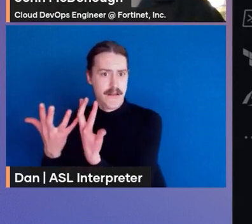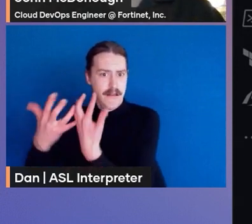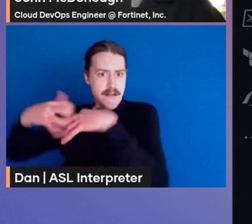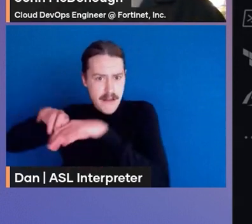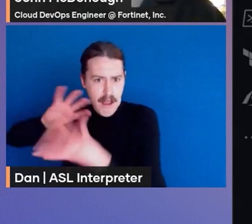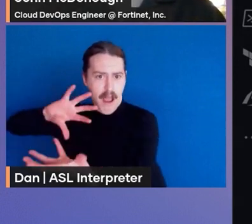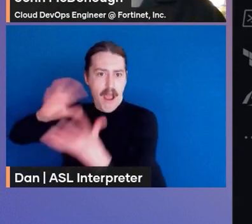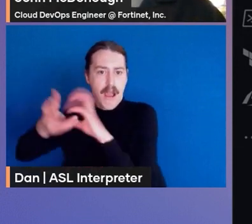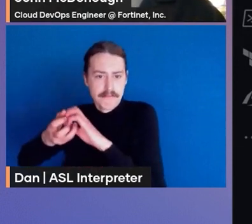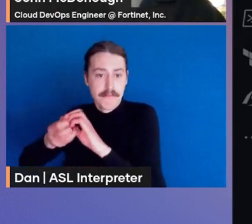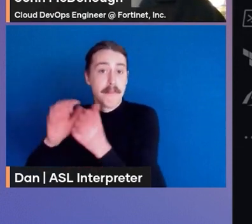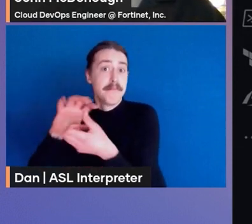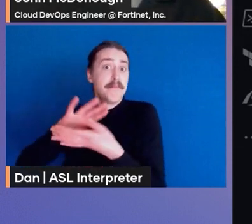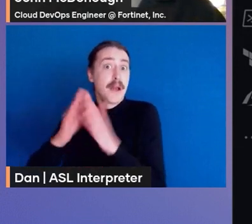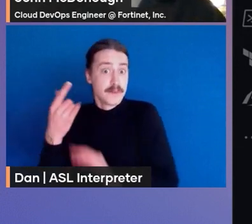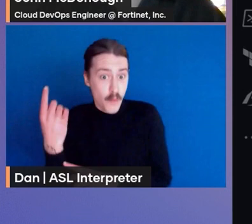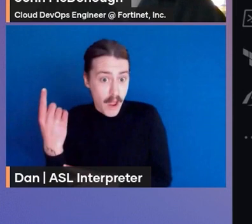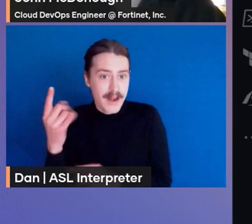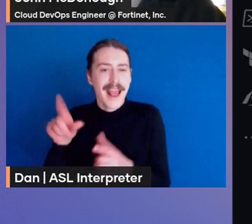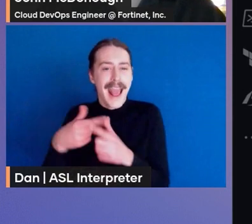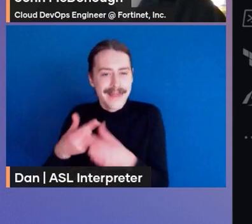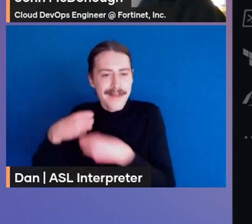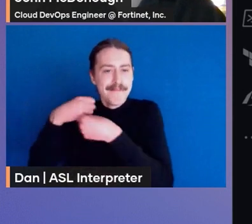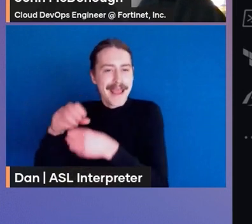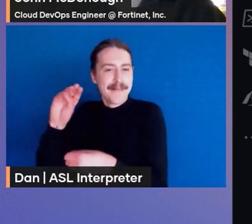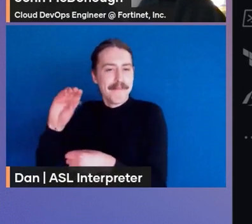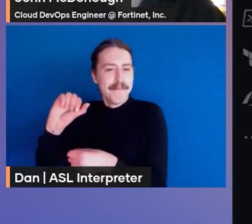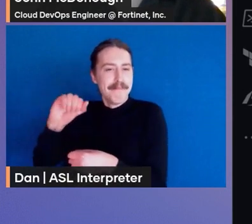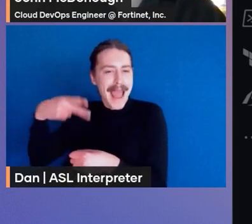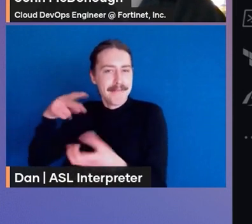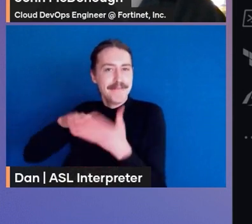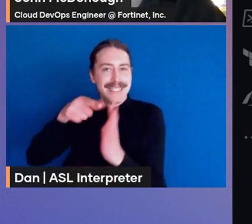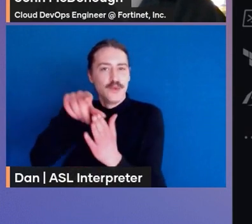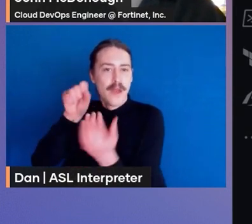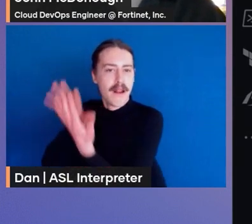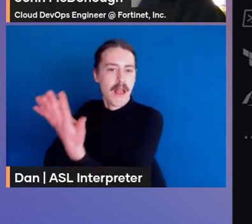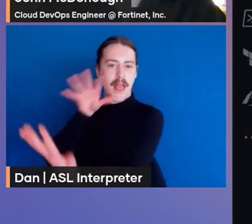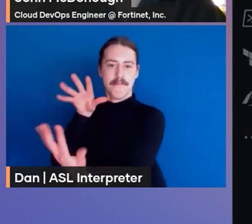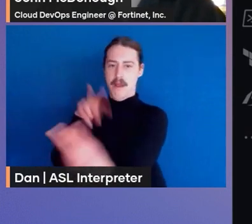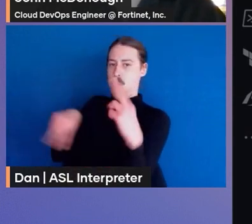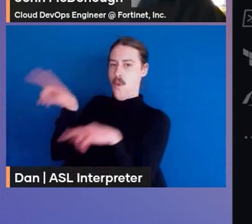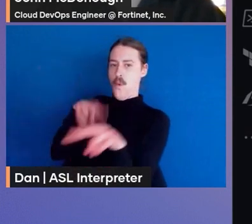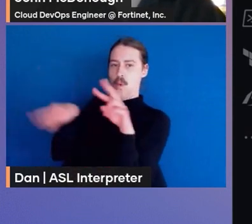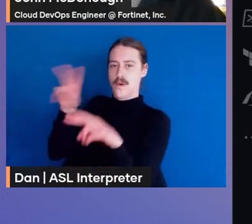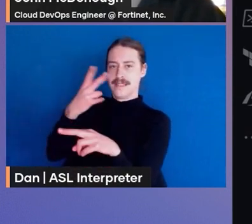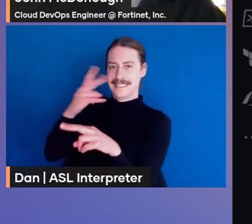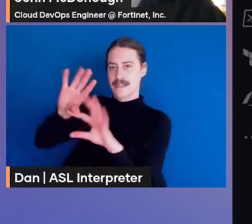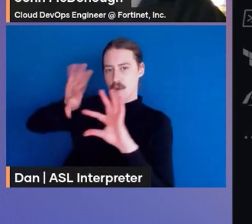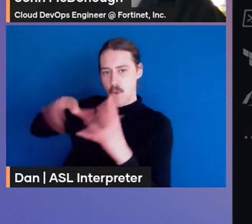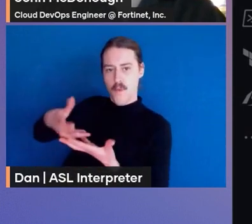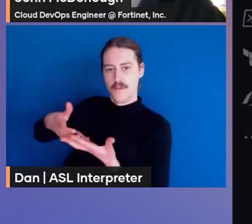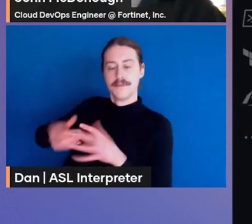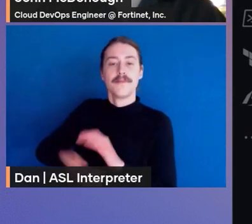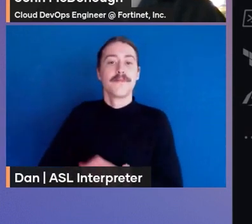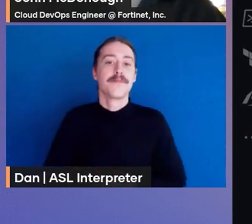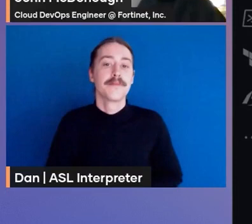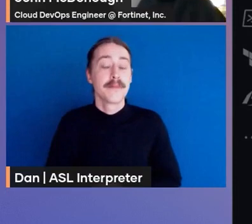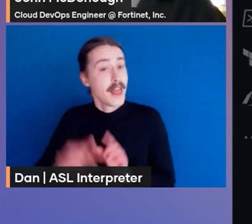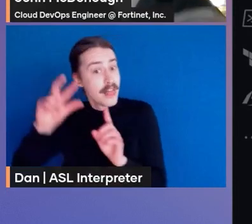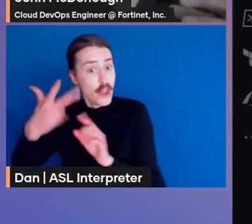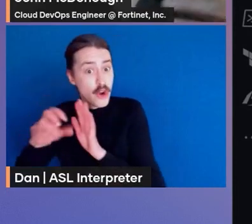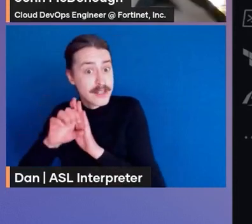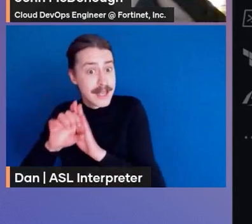that I have in there. The third example that I have takes that idea of the